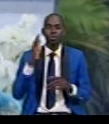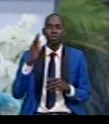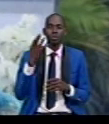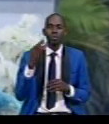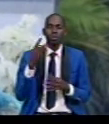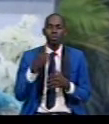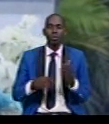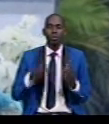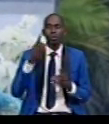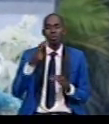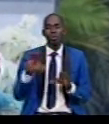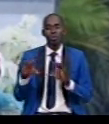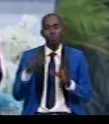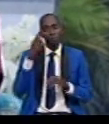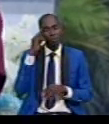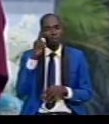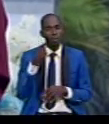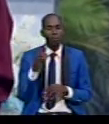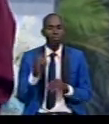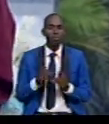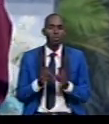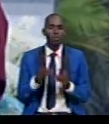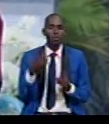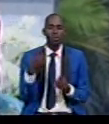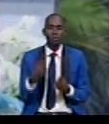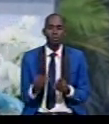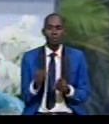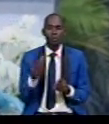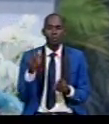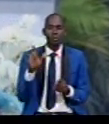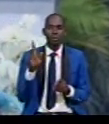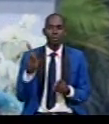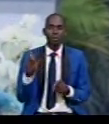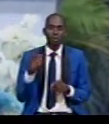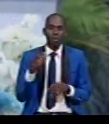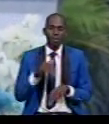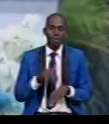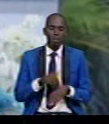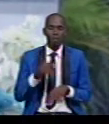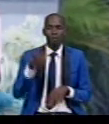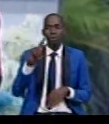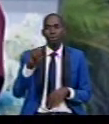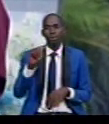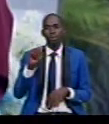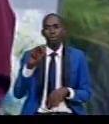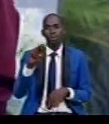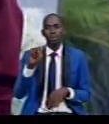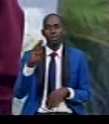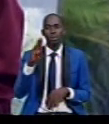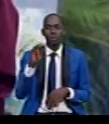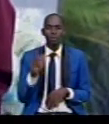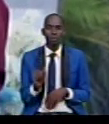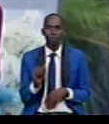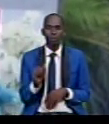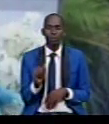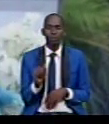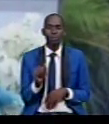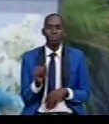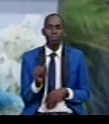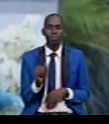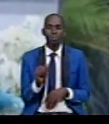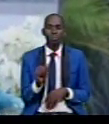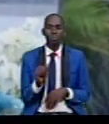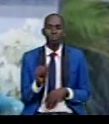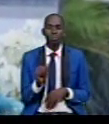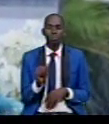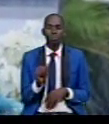me during the Global Crusade here at Taraba. I was diagnosed of abnormal